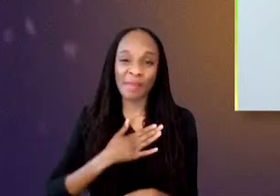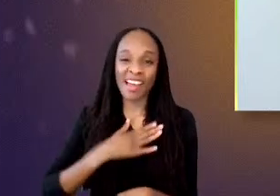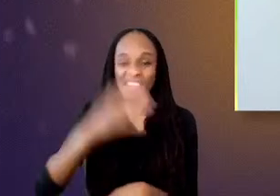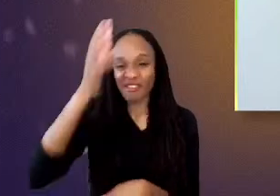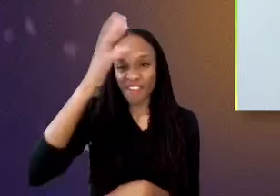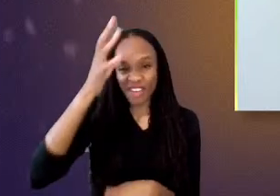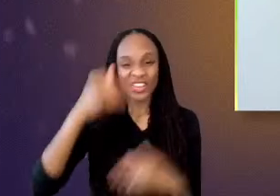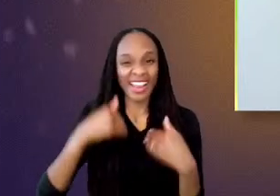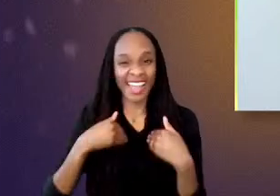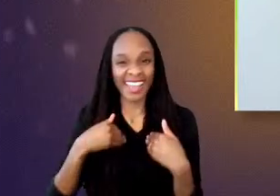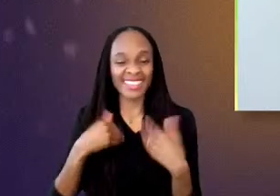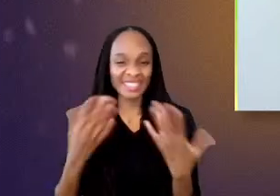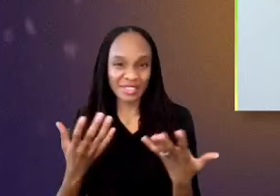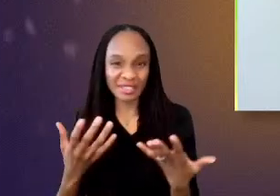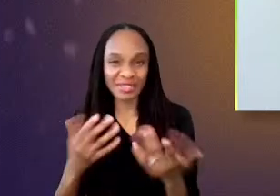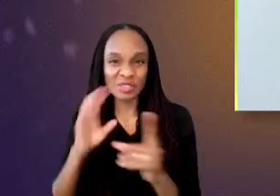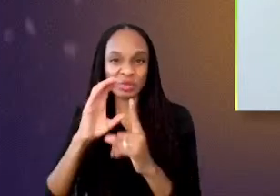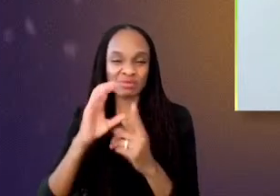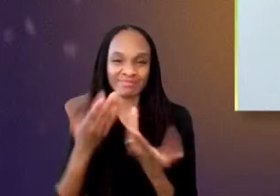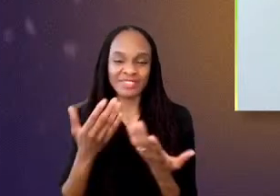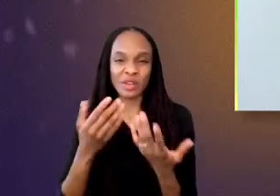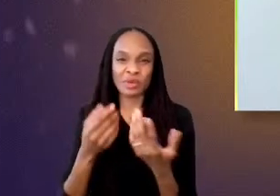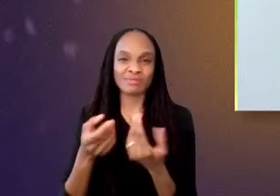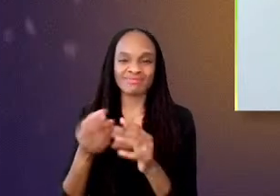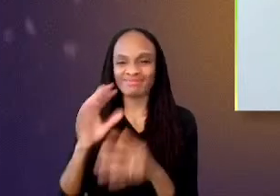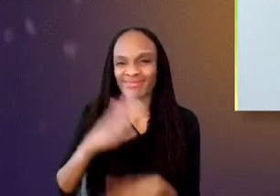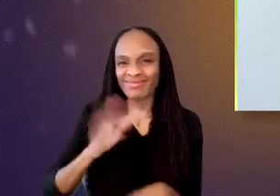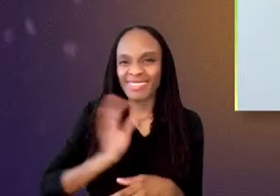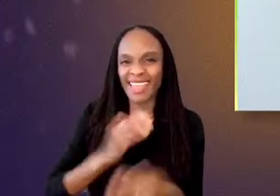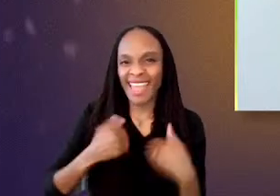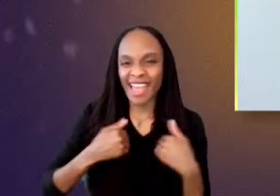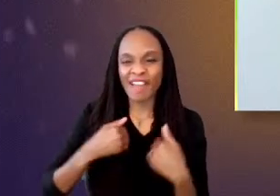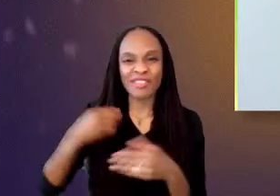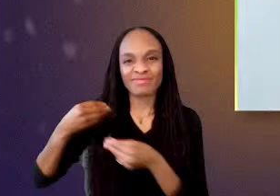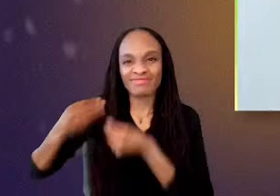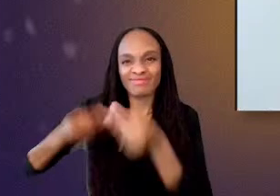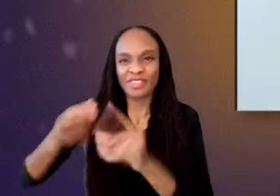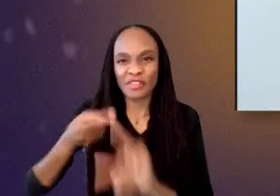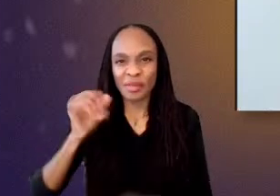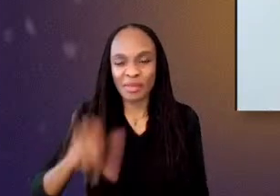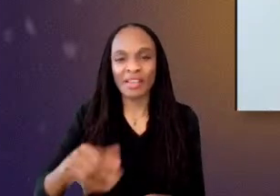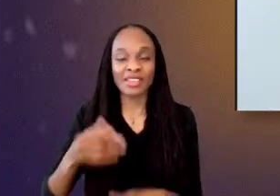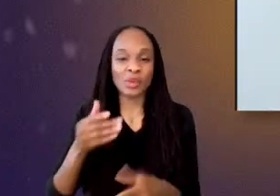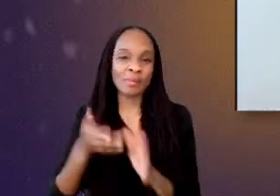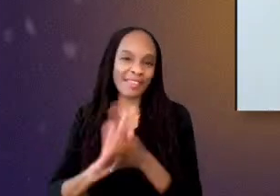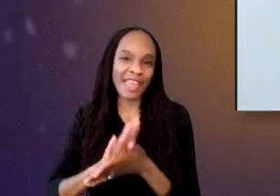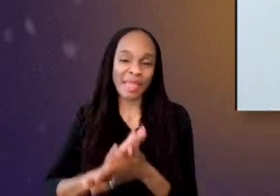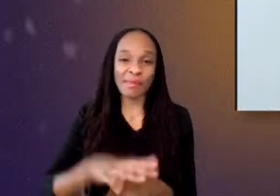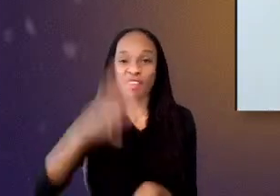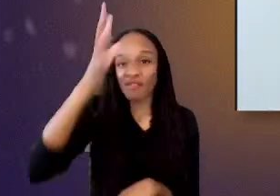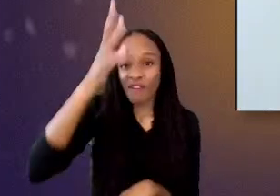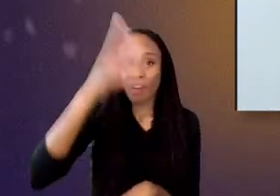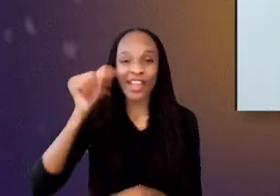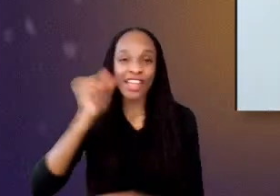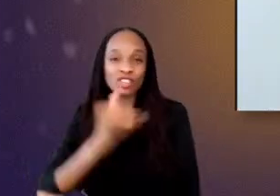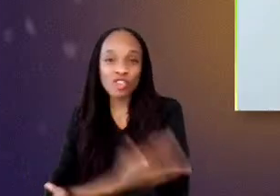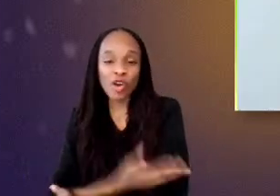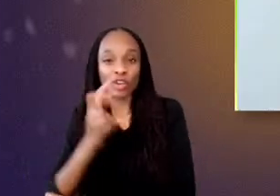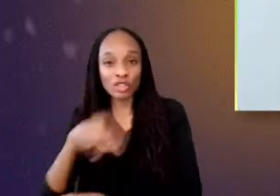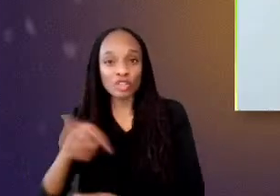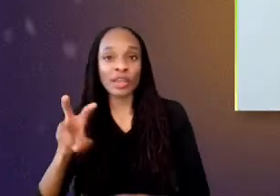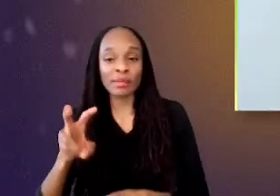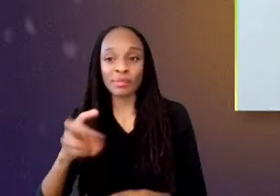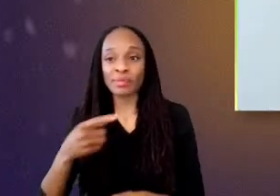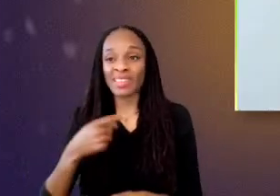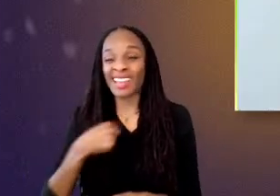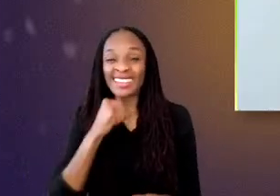decided to make it a father-daughter trip and sort of splurged on this festival experience. And that was a great experience for me. I didn't spend